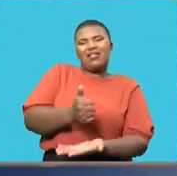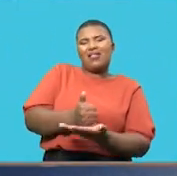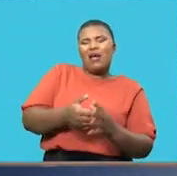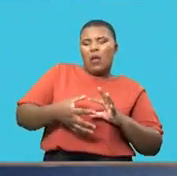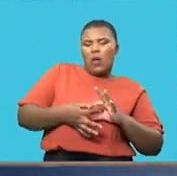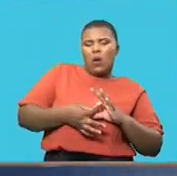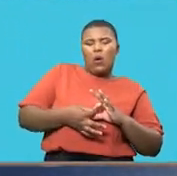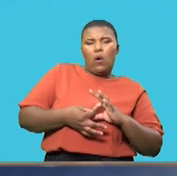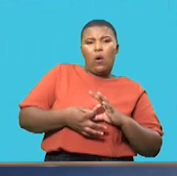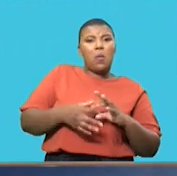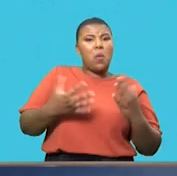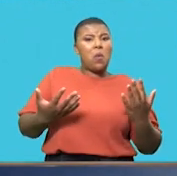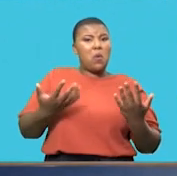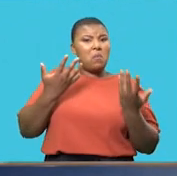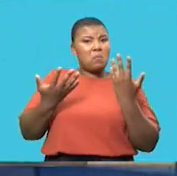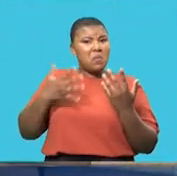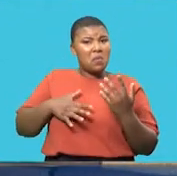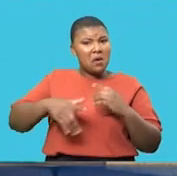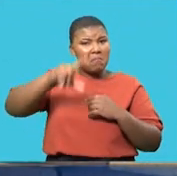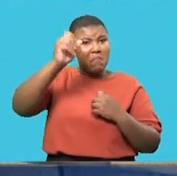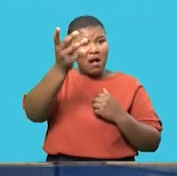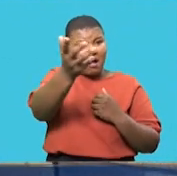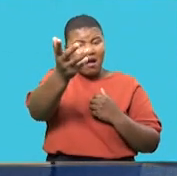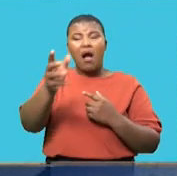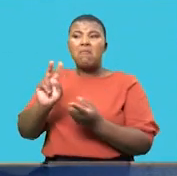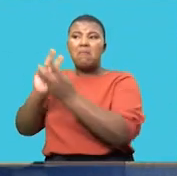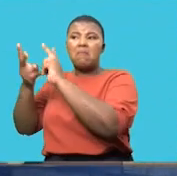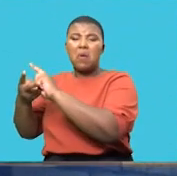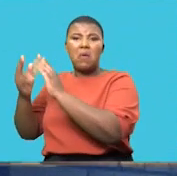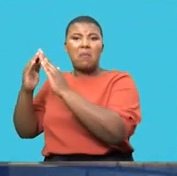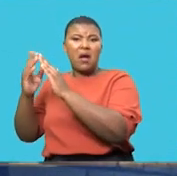esendlini kumbe eboleke isihlalo esinamasondo komakhelwane uma kunohambo.